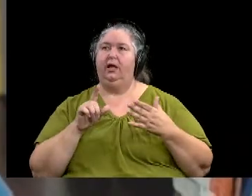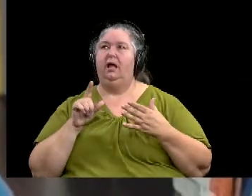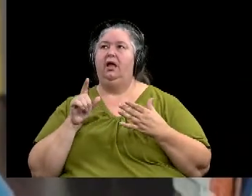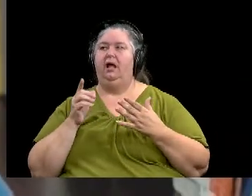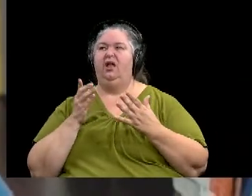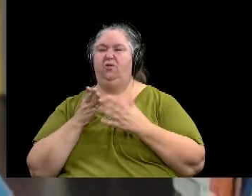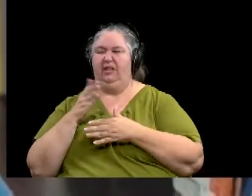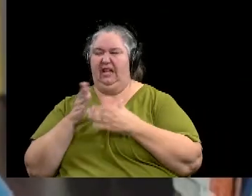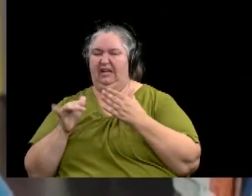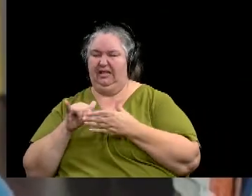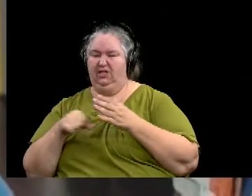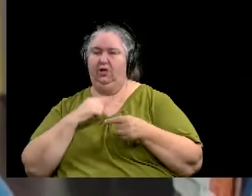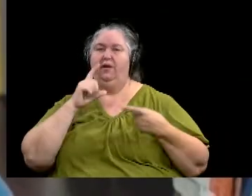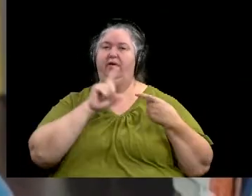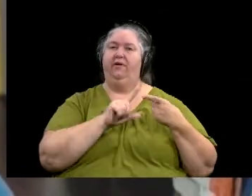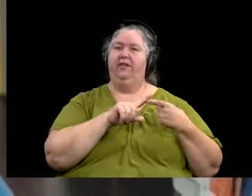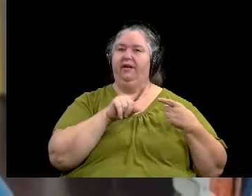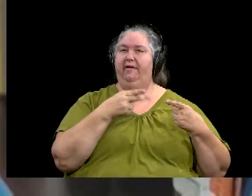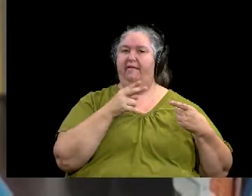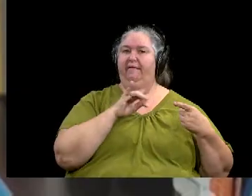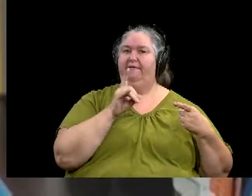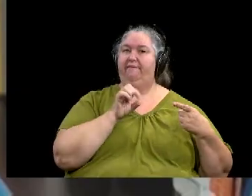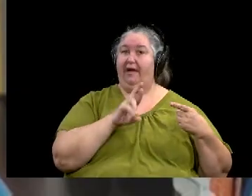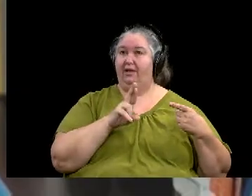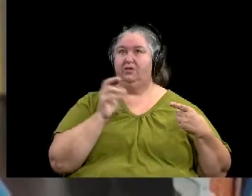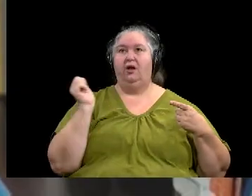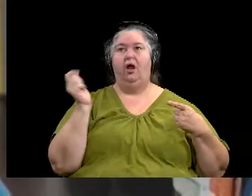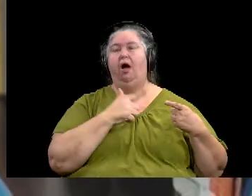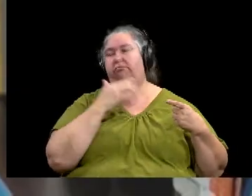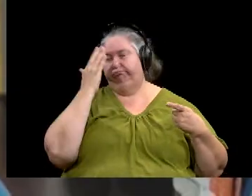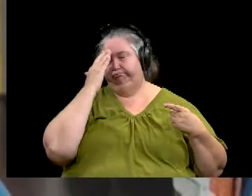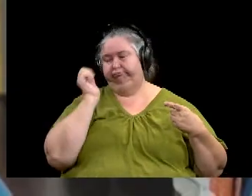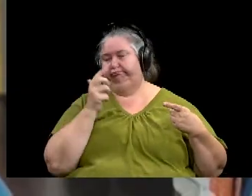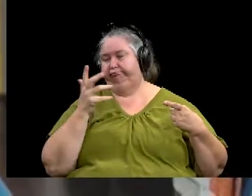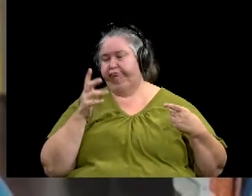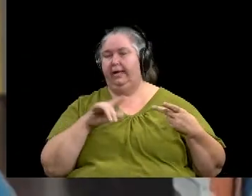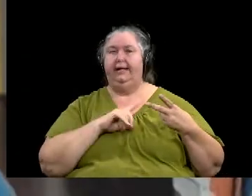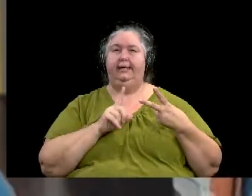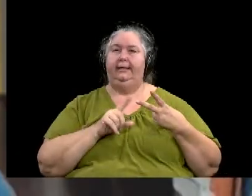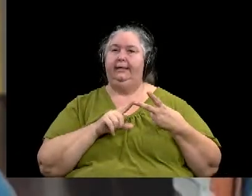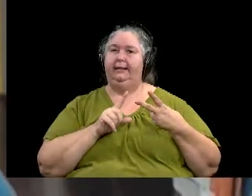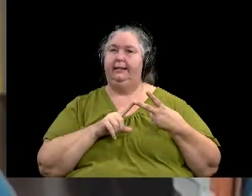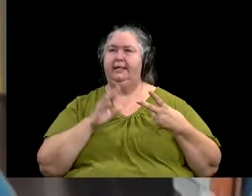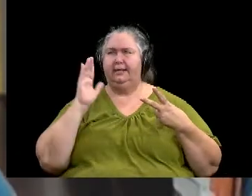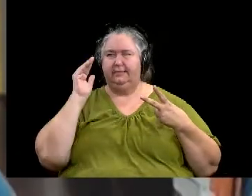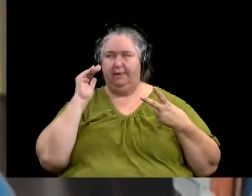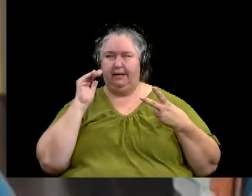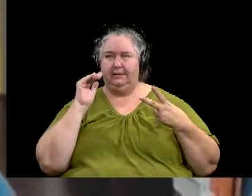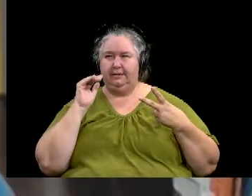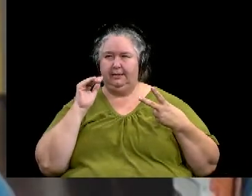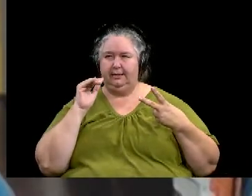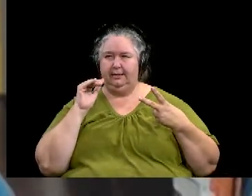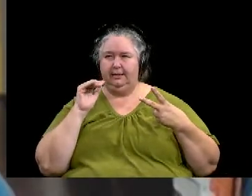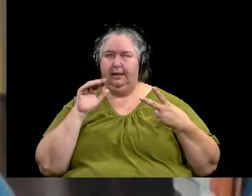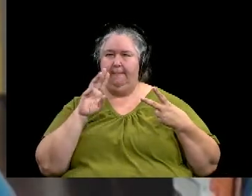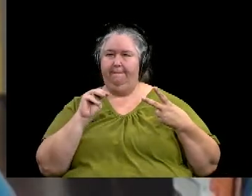which everyone is familiar with. And the second one is expected to be from a manufacturer called Moderna. And both of these vaccines are similar in that they use the